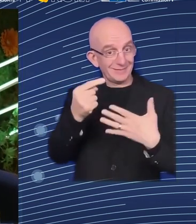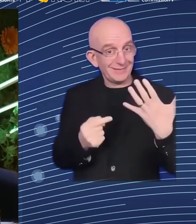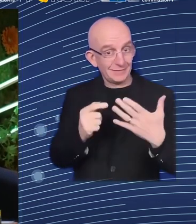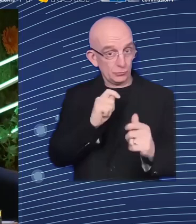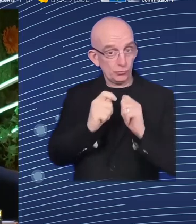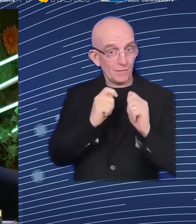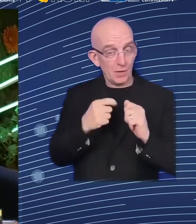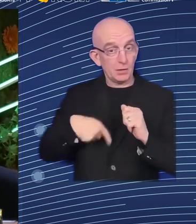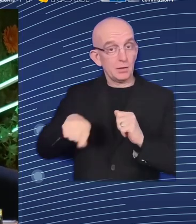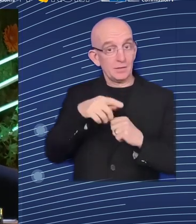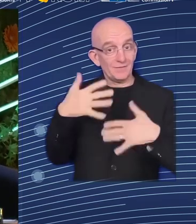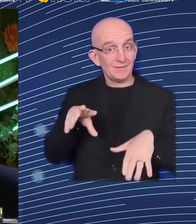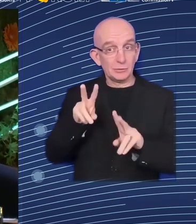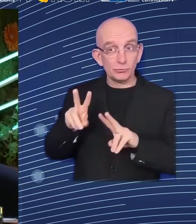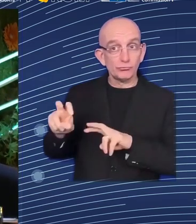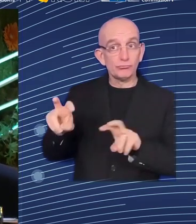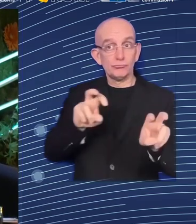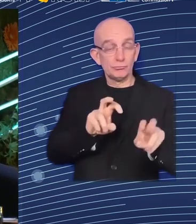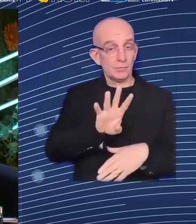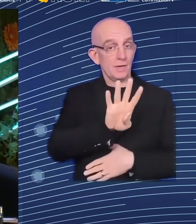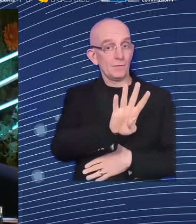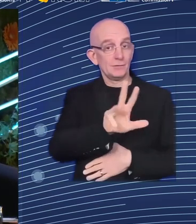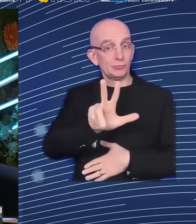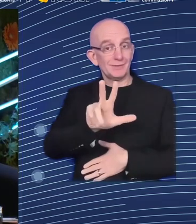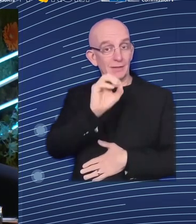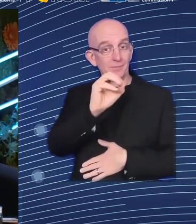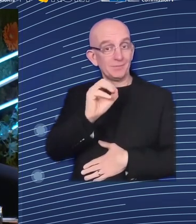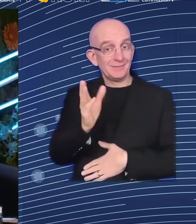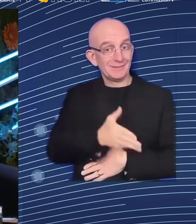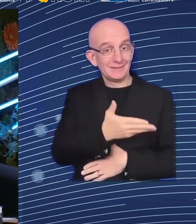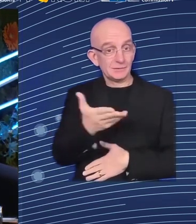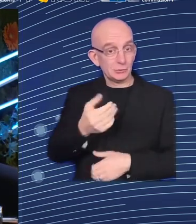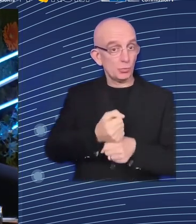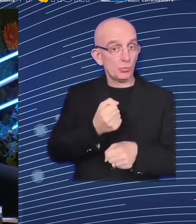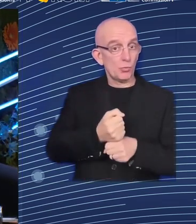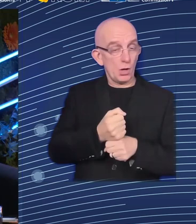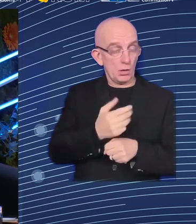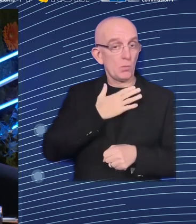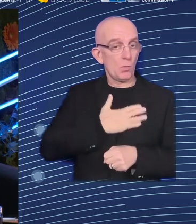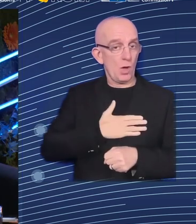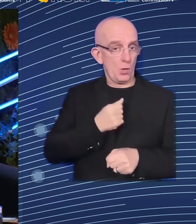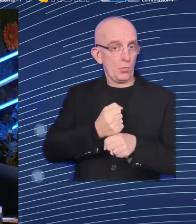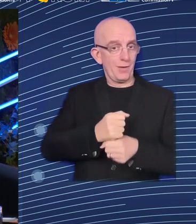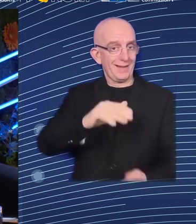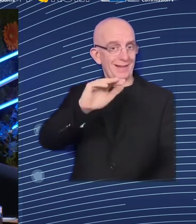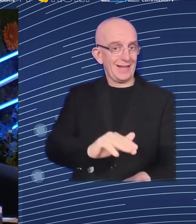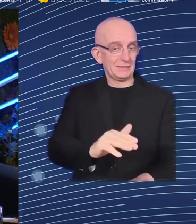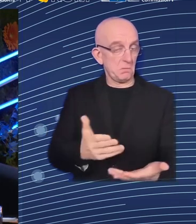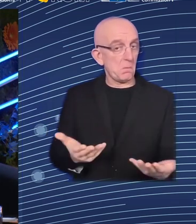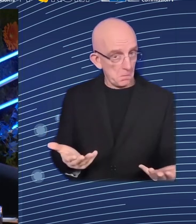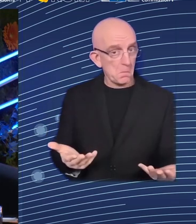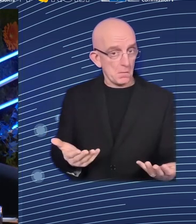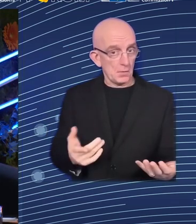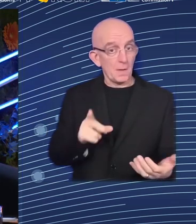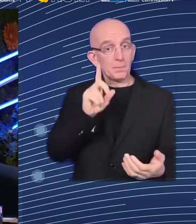But even for the ones who work the normal 35 to 40 hour week, 4 out of 10 say, if we could, we would